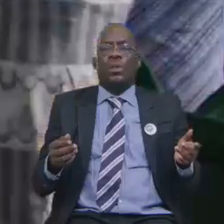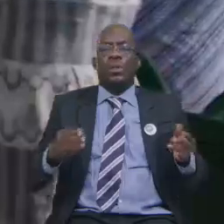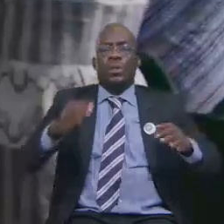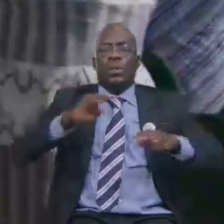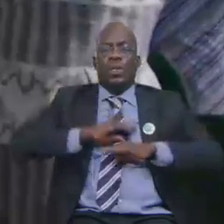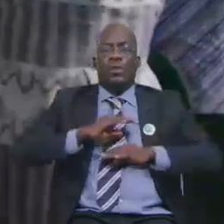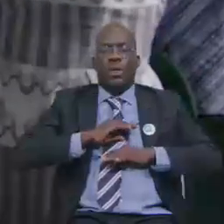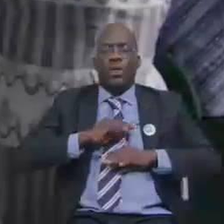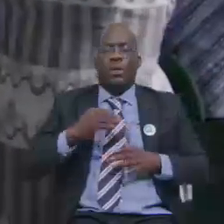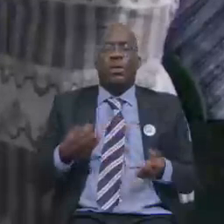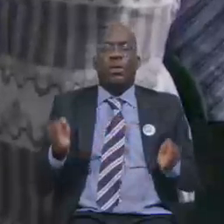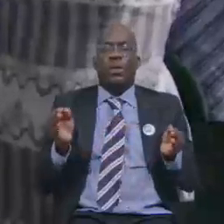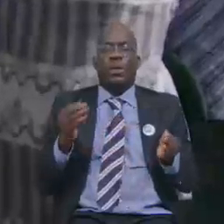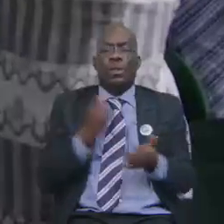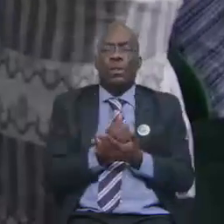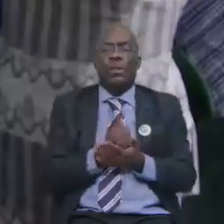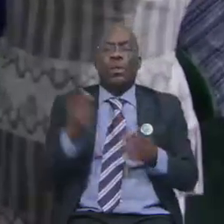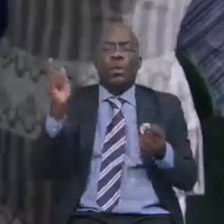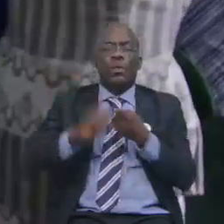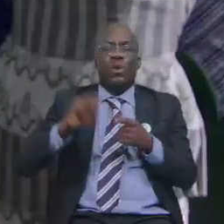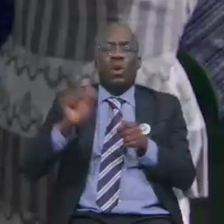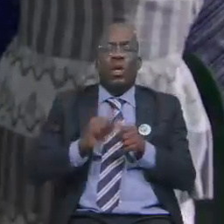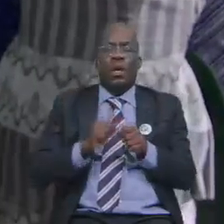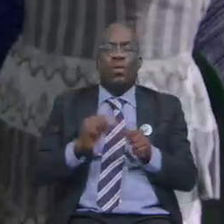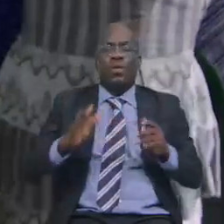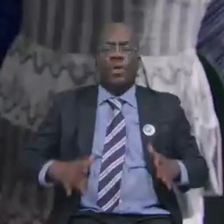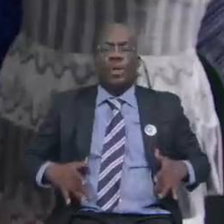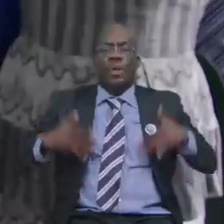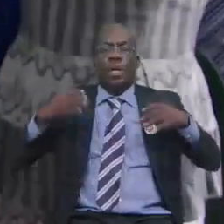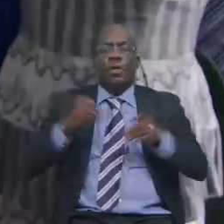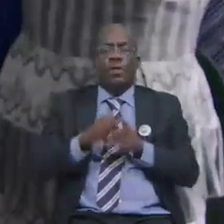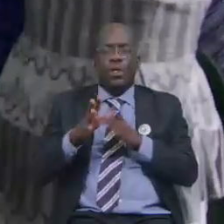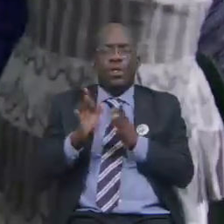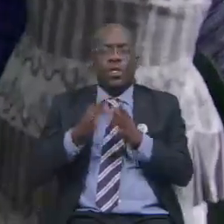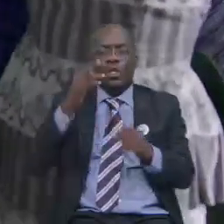satisfaction to every life in Jesus'